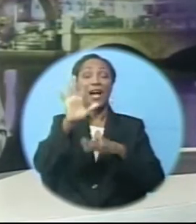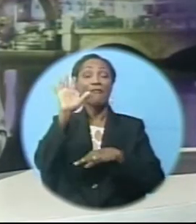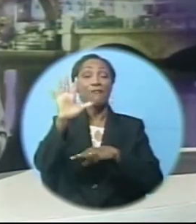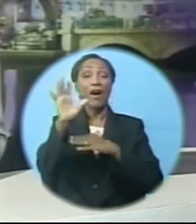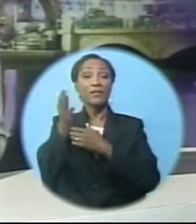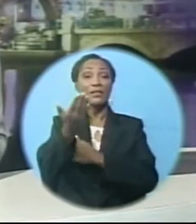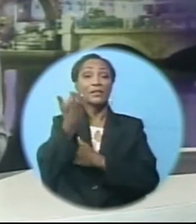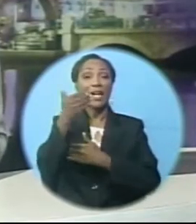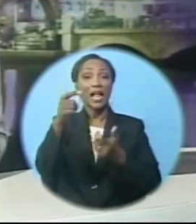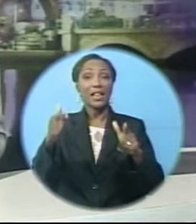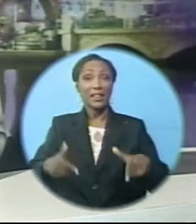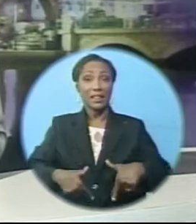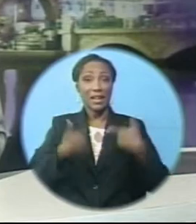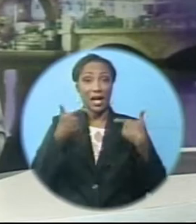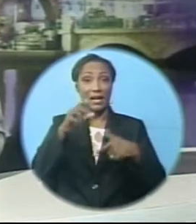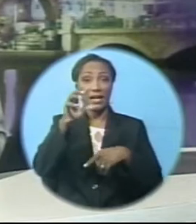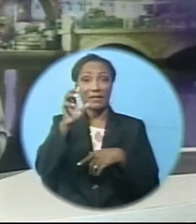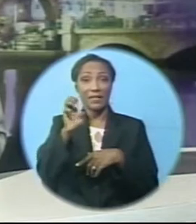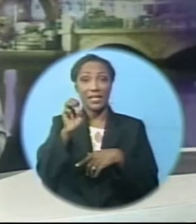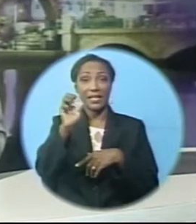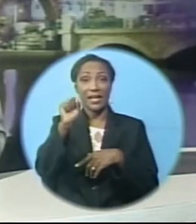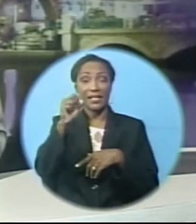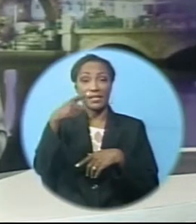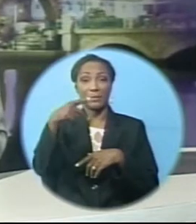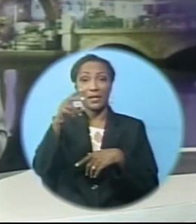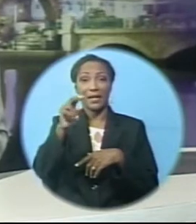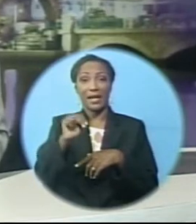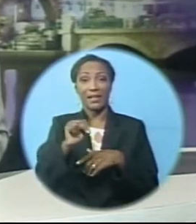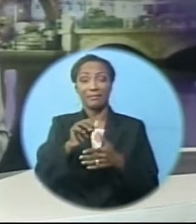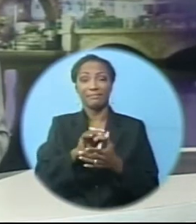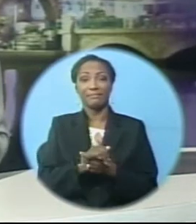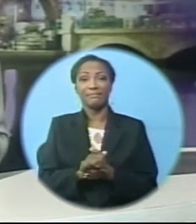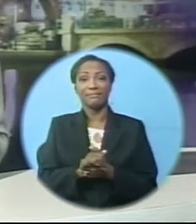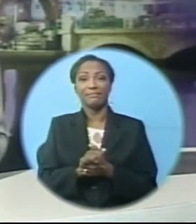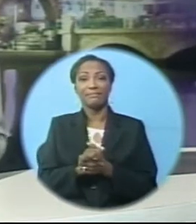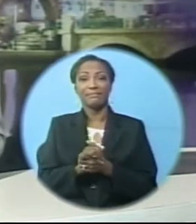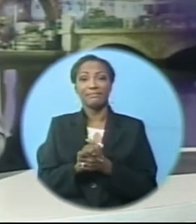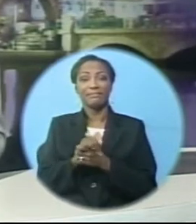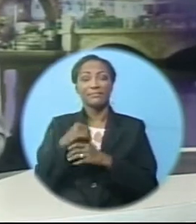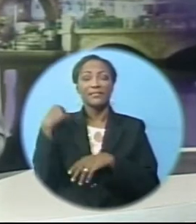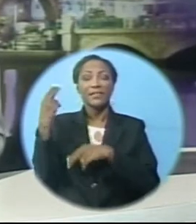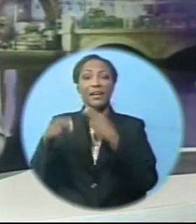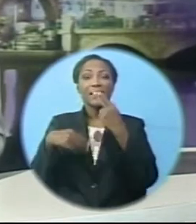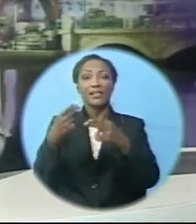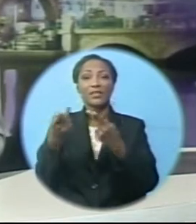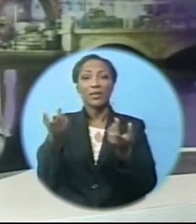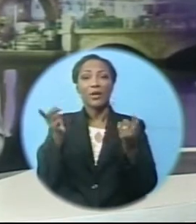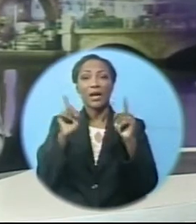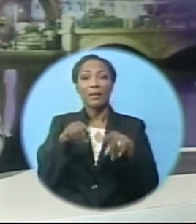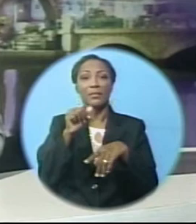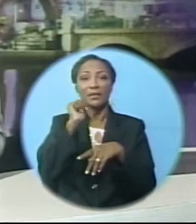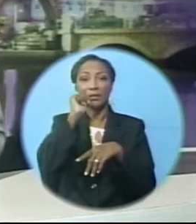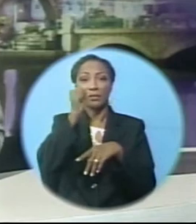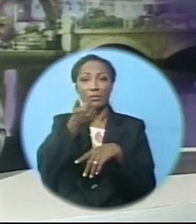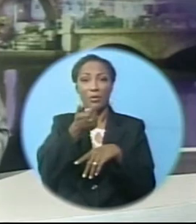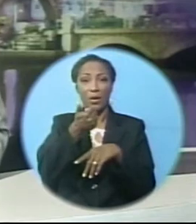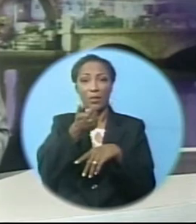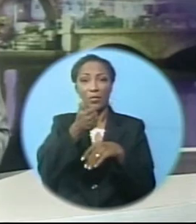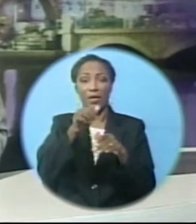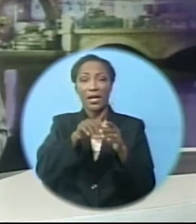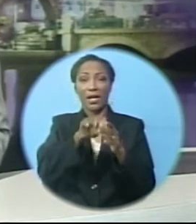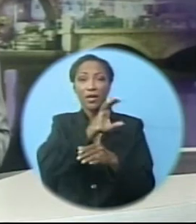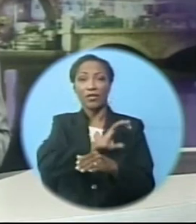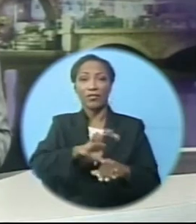will be live on MCTV's ESPN channel. Well, history will be made tomorrow at Ballpark in Christchurch as